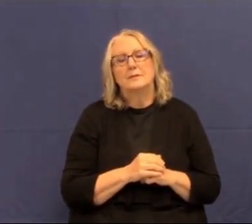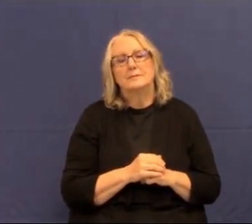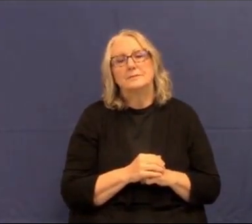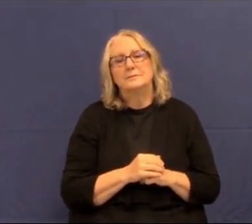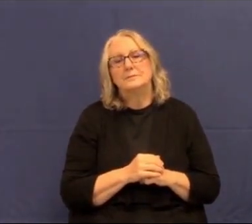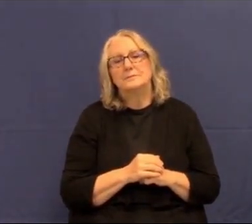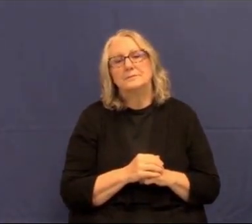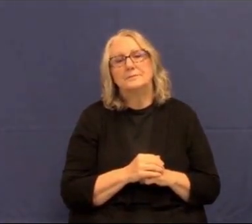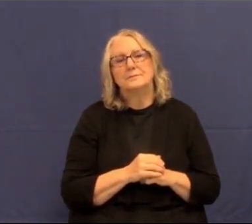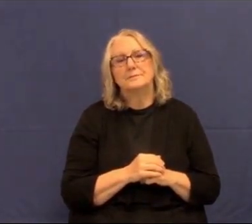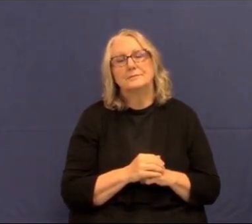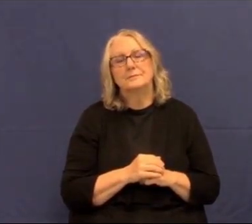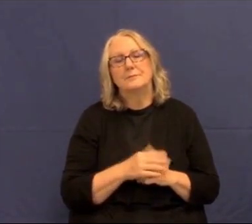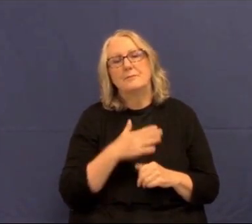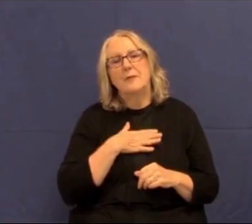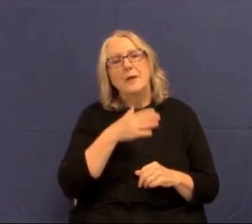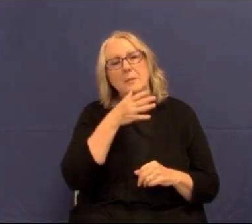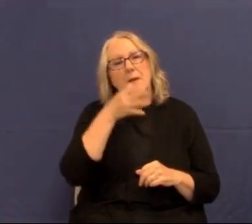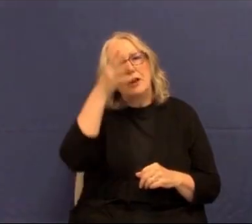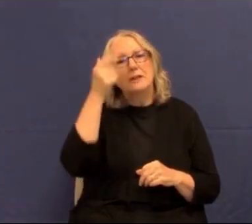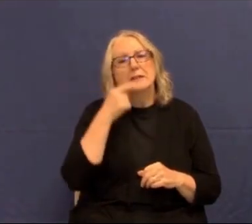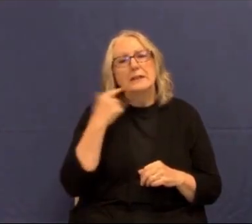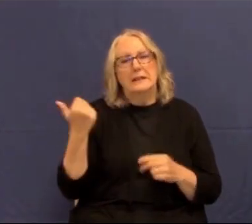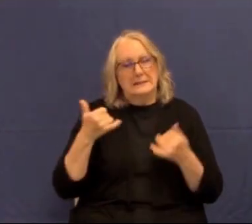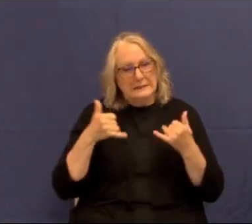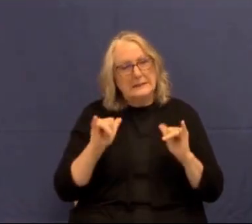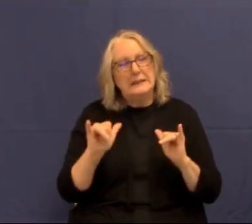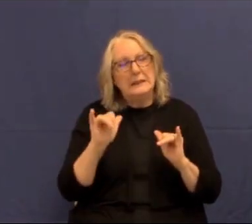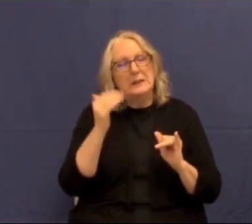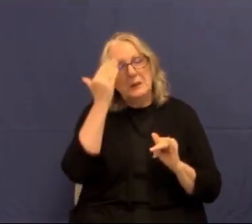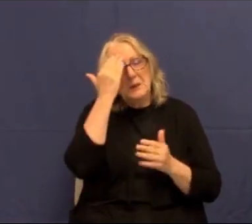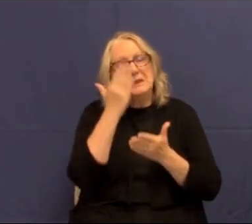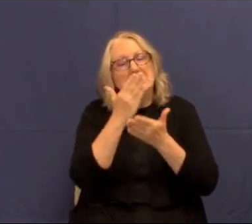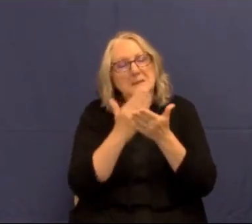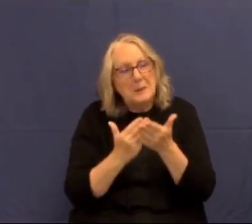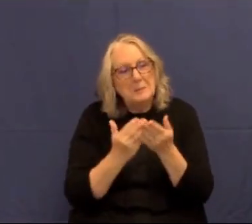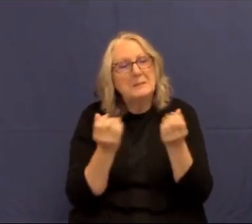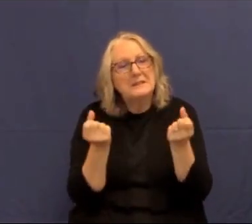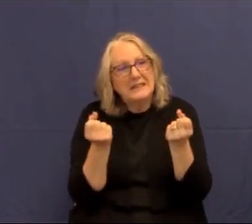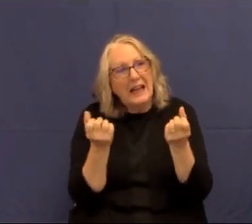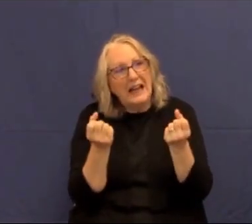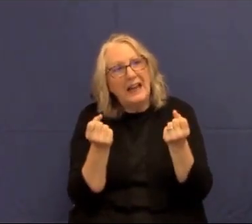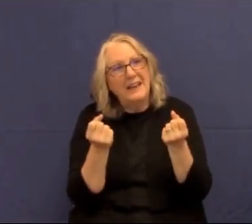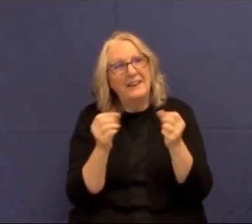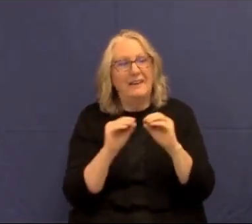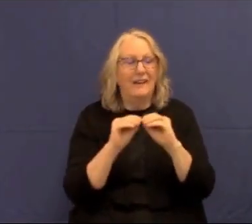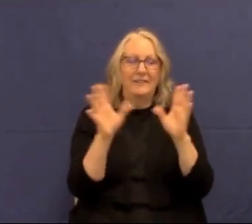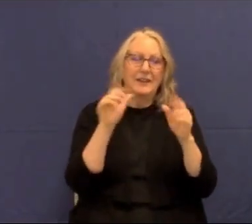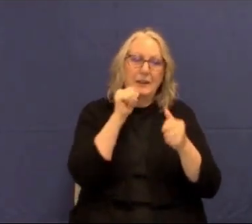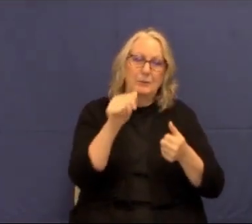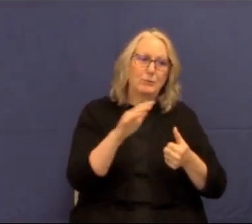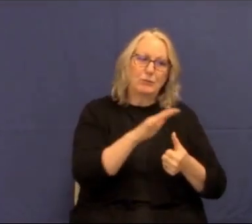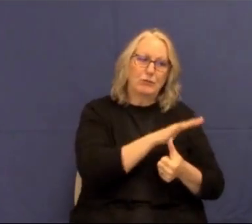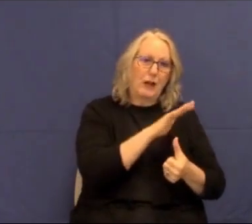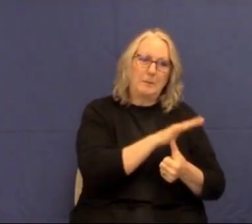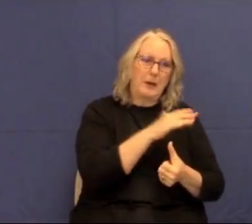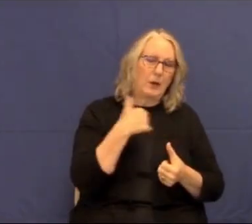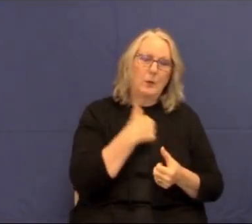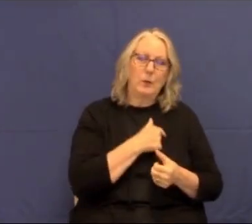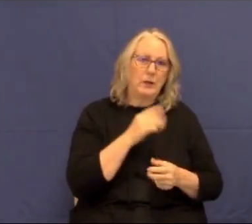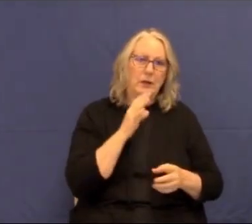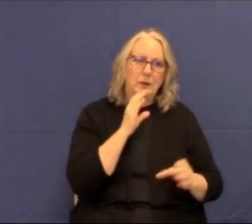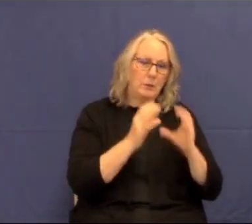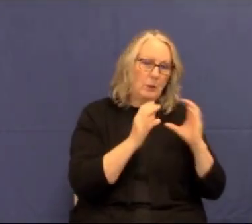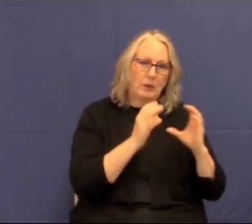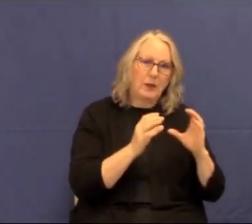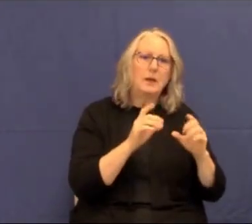and so my parents, they still do know some sign language. It's obviously not the primary